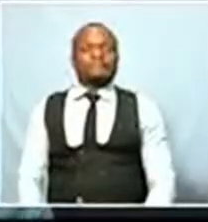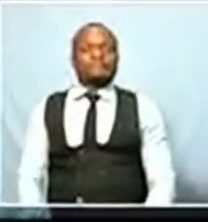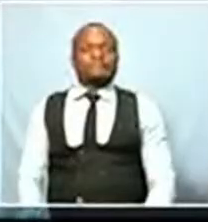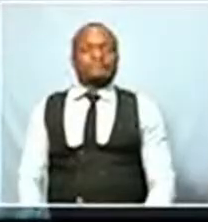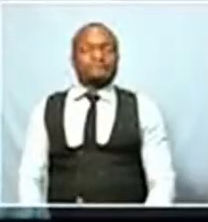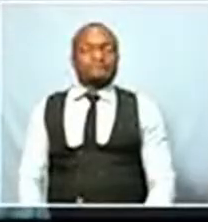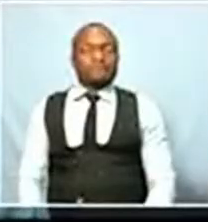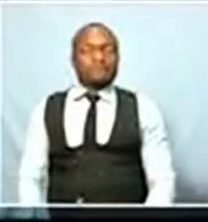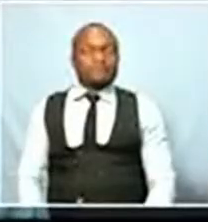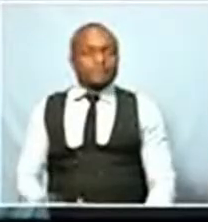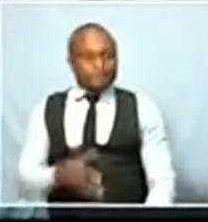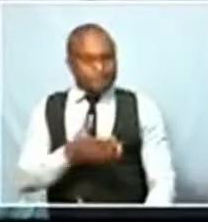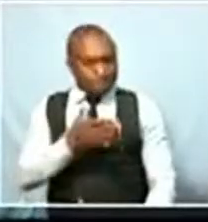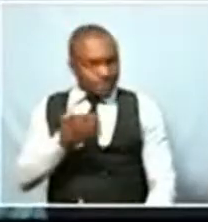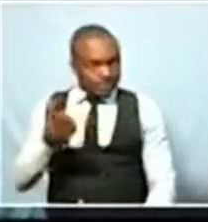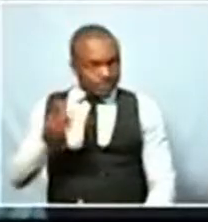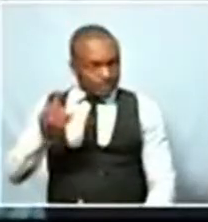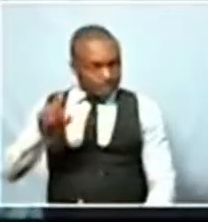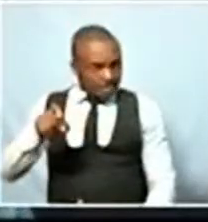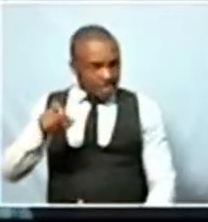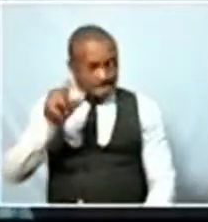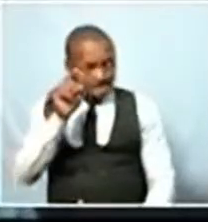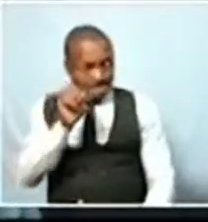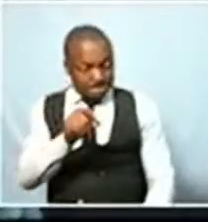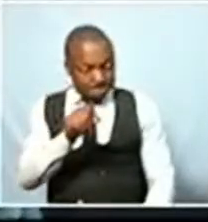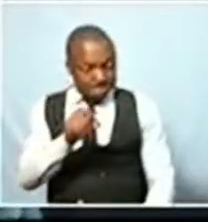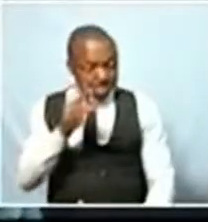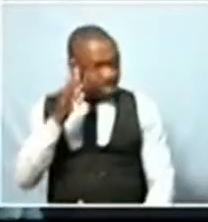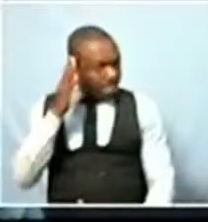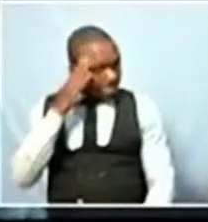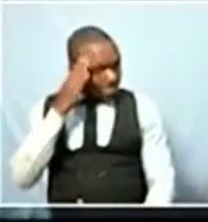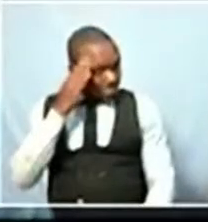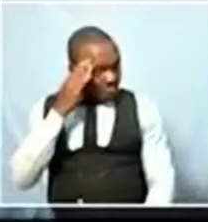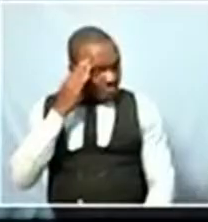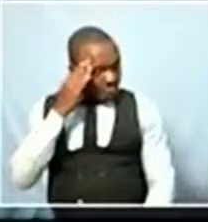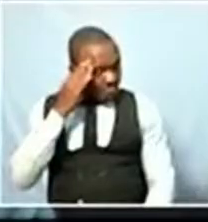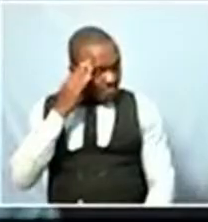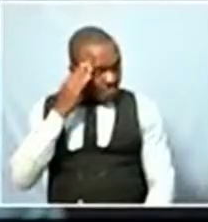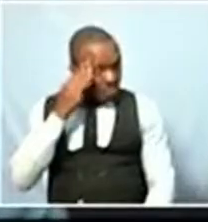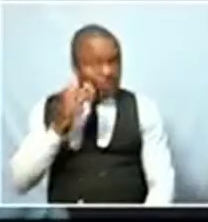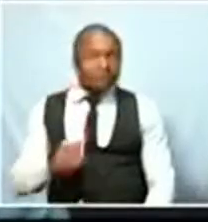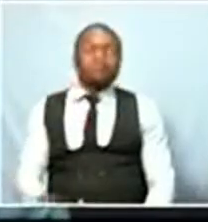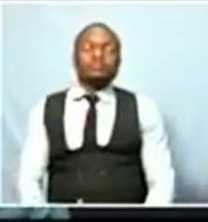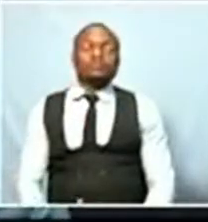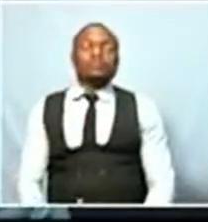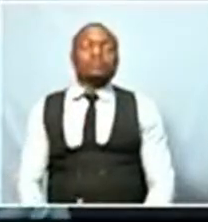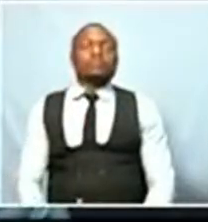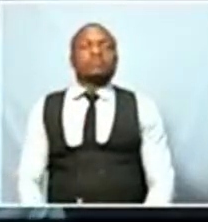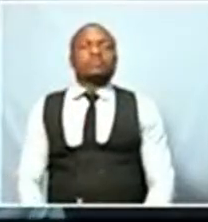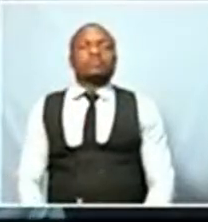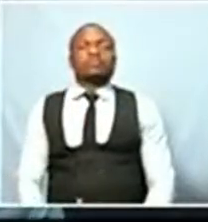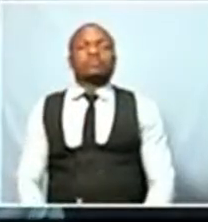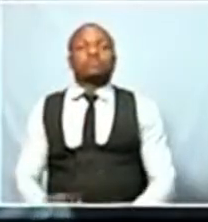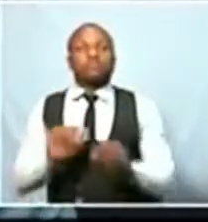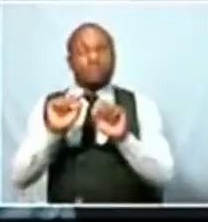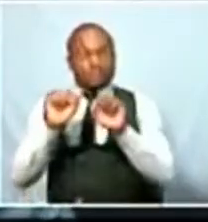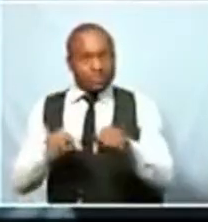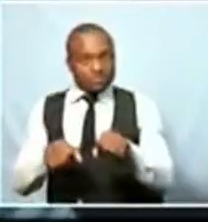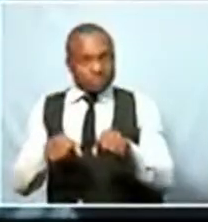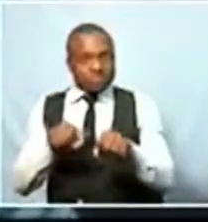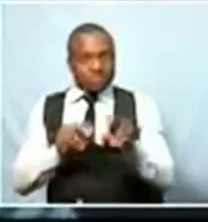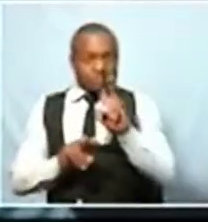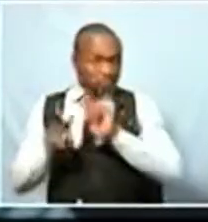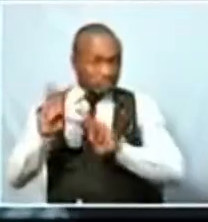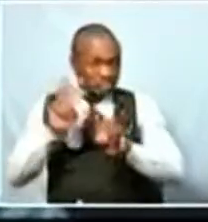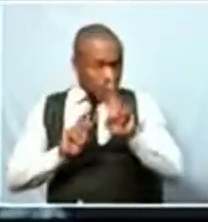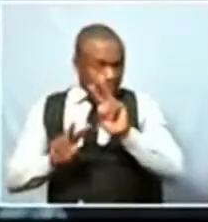there will be need for you to knock at his door, so that you visit the Minister